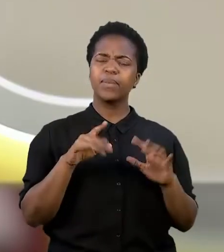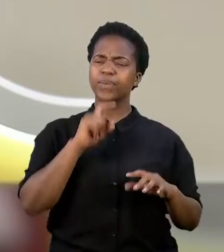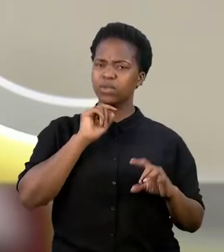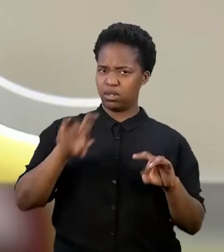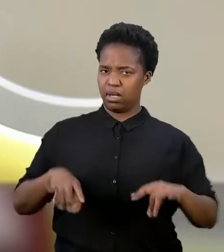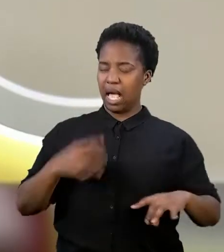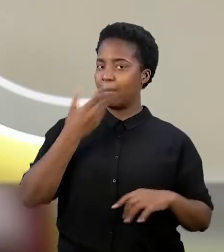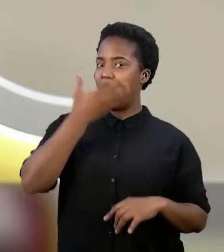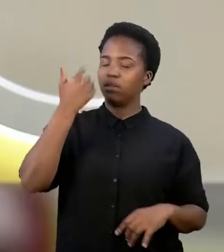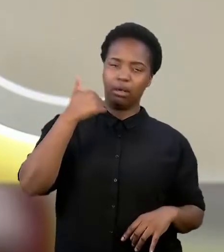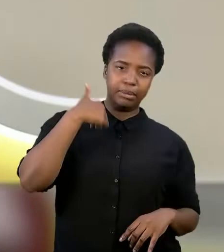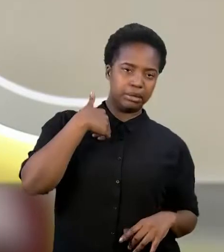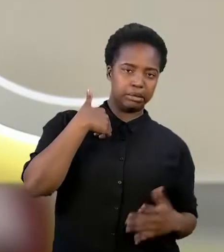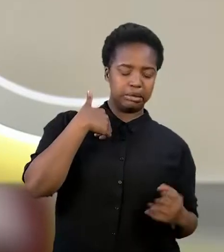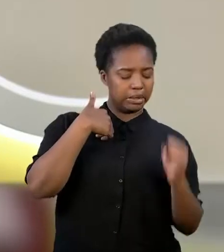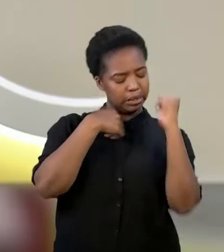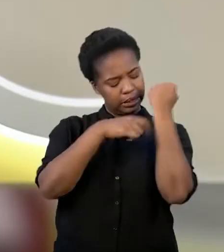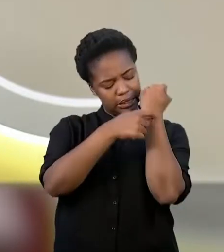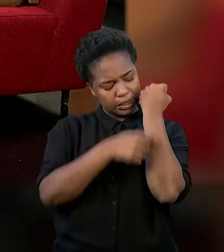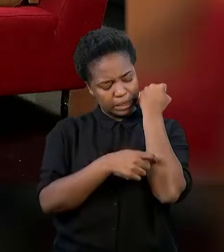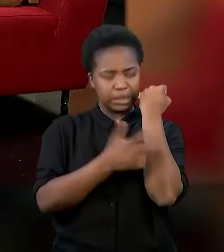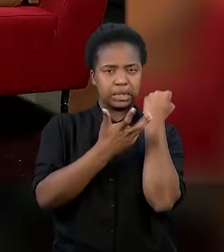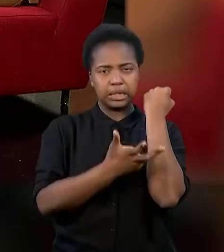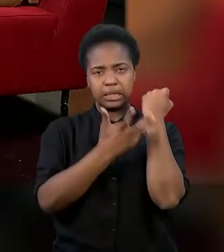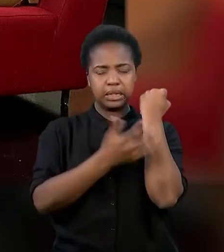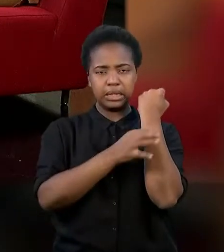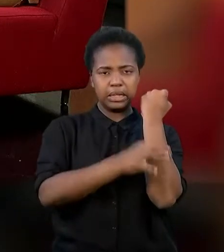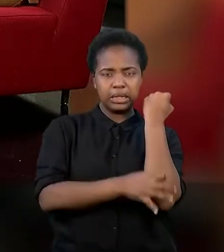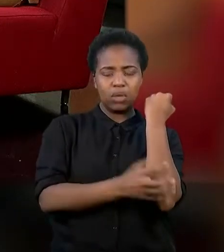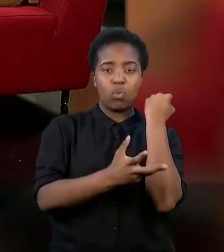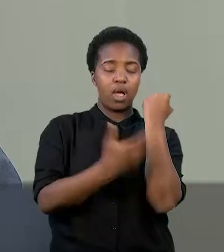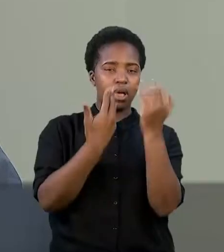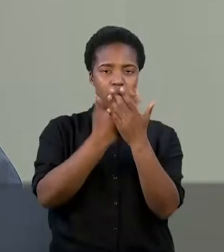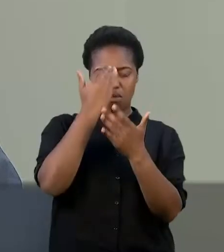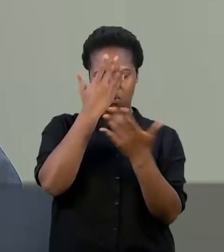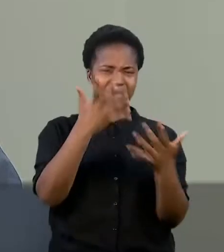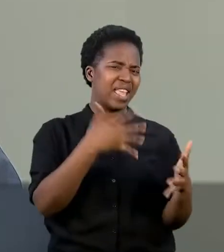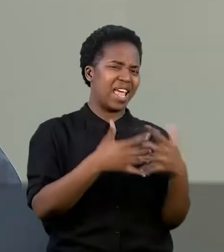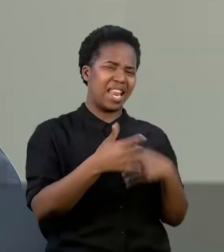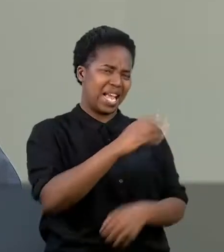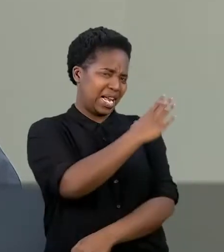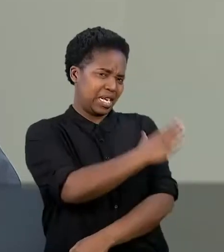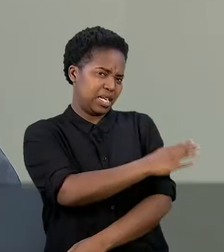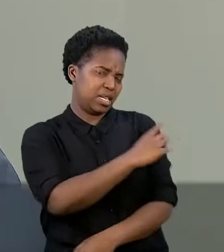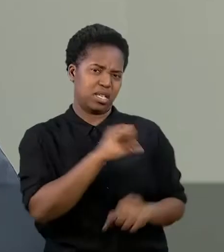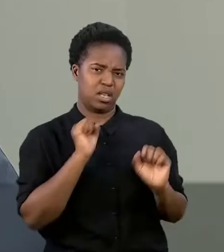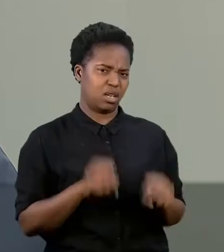that do not know their level of the level of their injuries, yes. Where can they go to find out? I think any